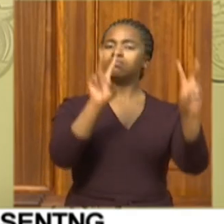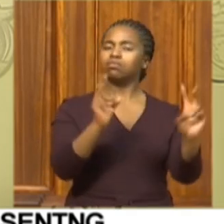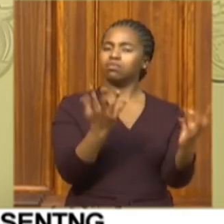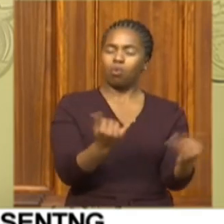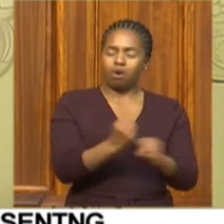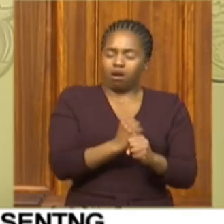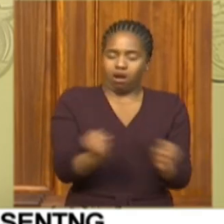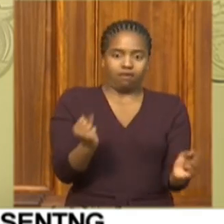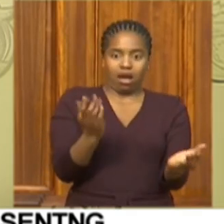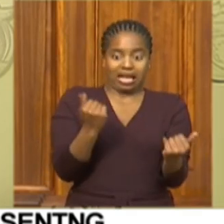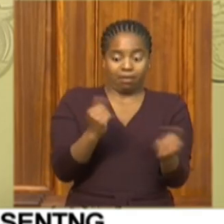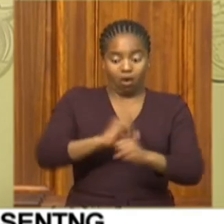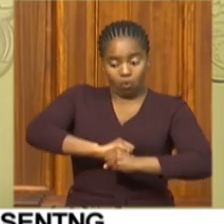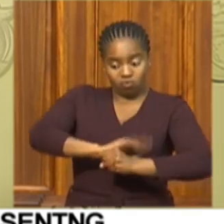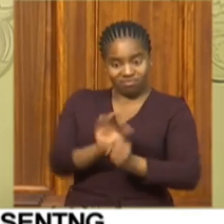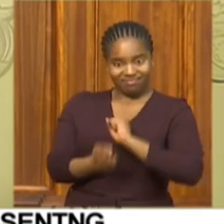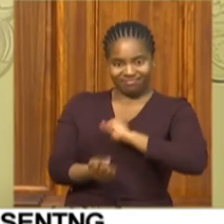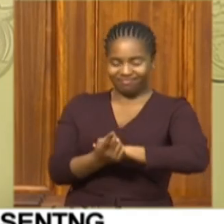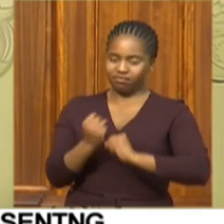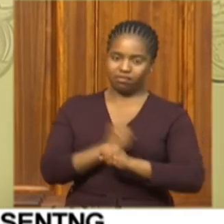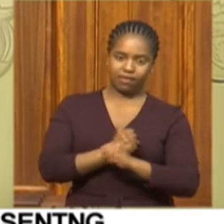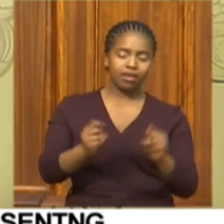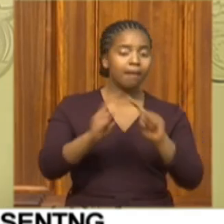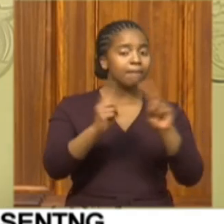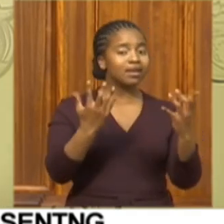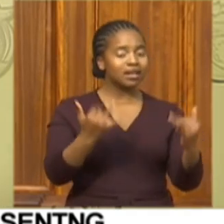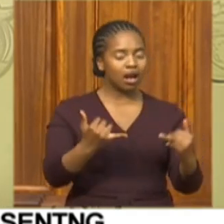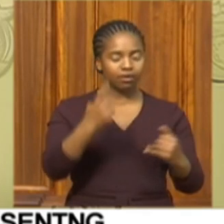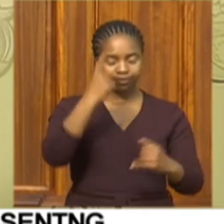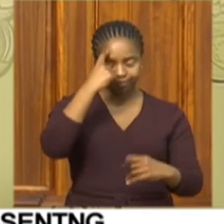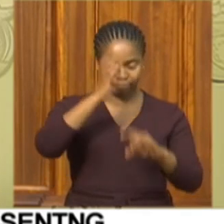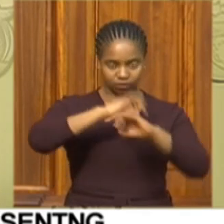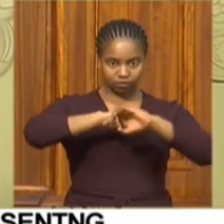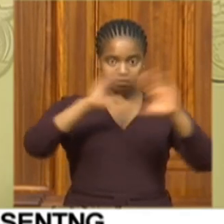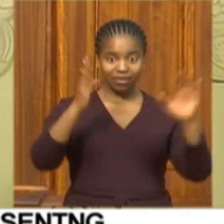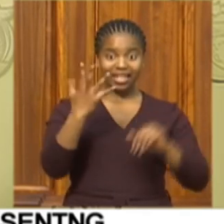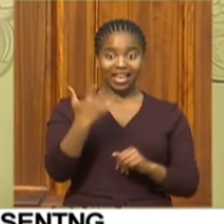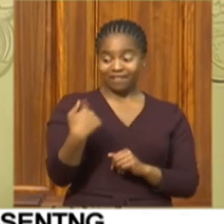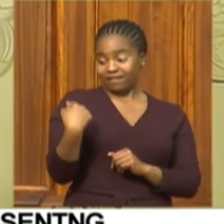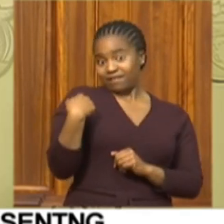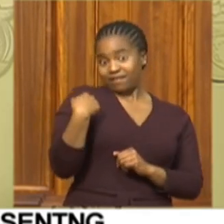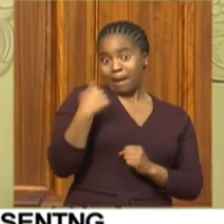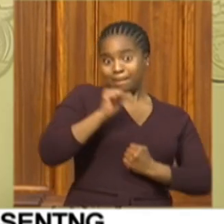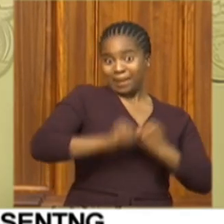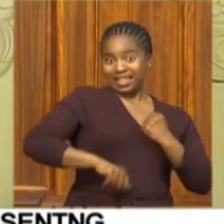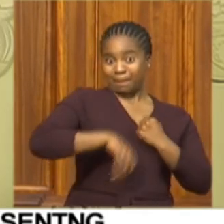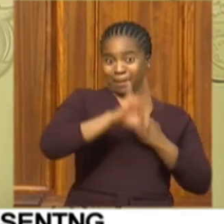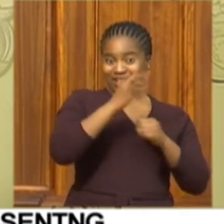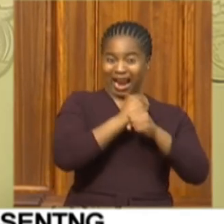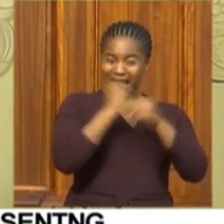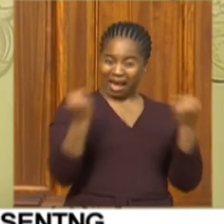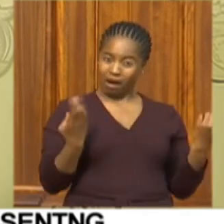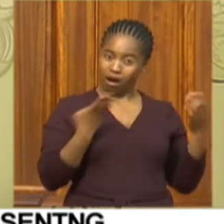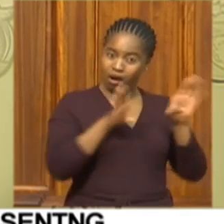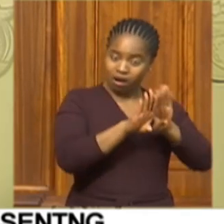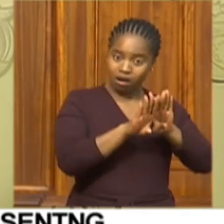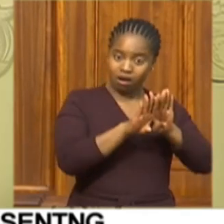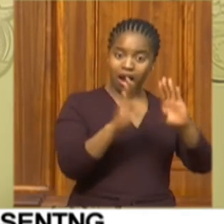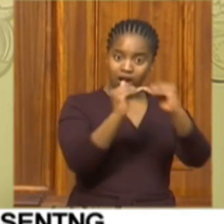now clear that had we not acted as swiftly and as decisively as we